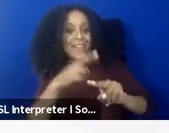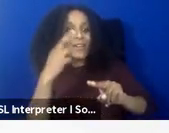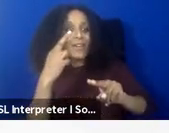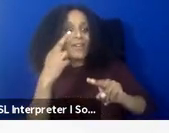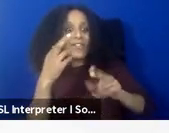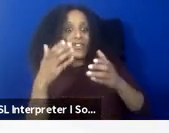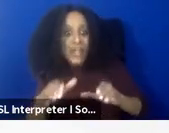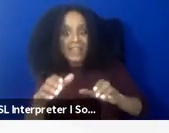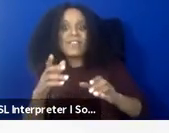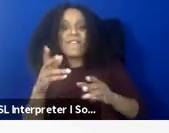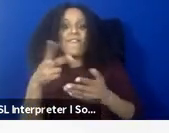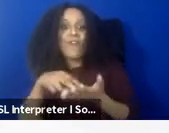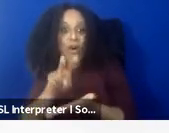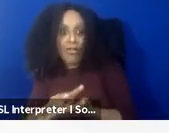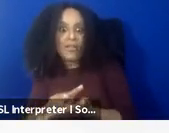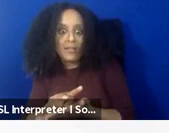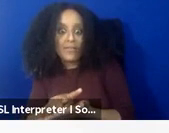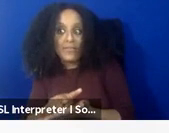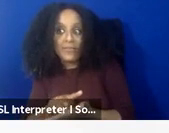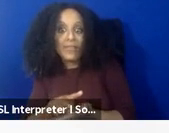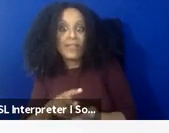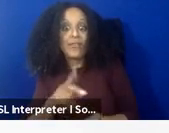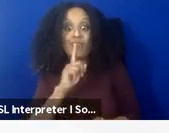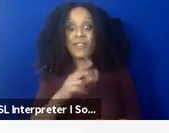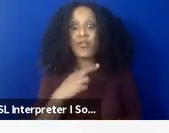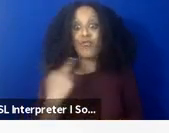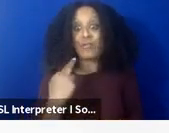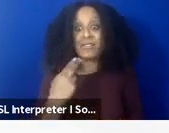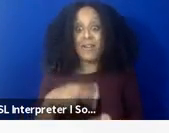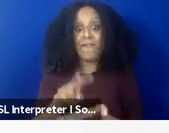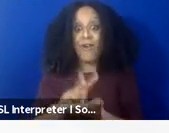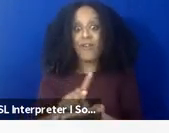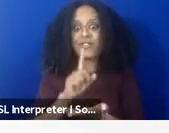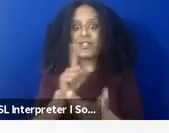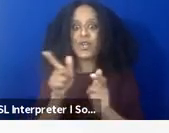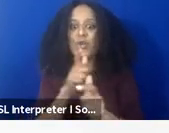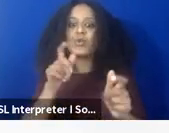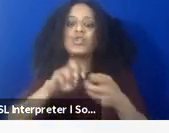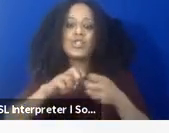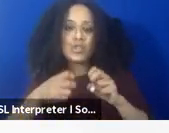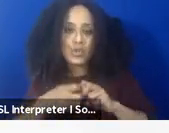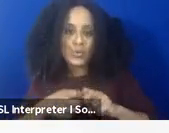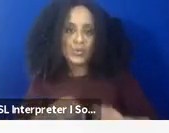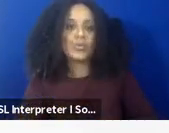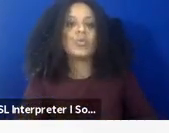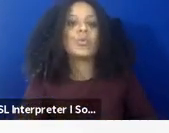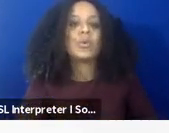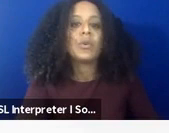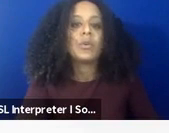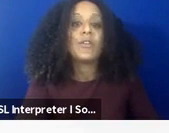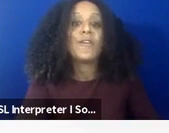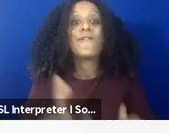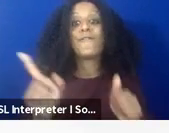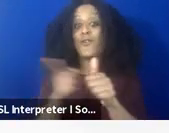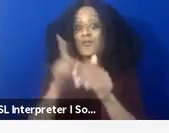12-fold. So vestibular loss and risk of falls is a huge issue. The very first research project I ever worked on